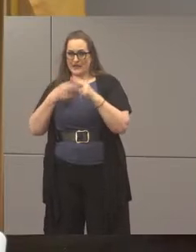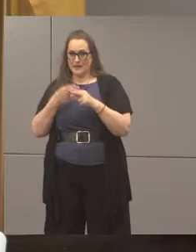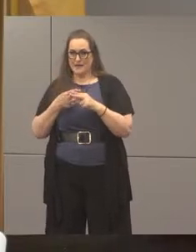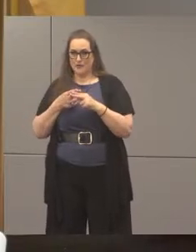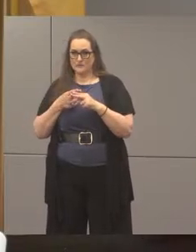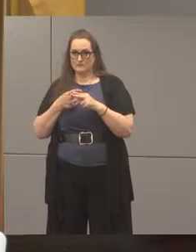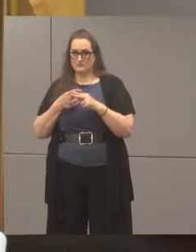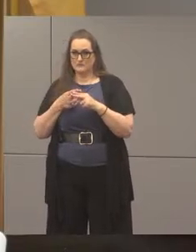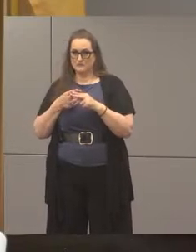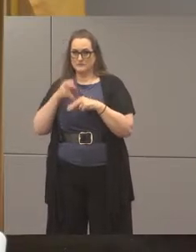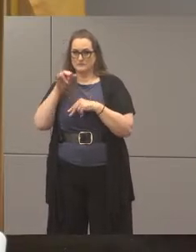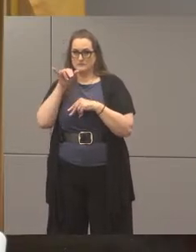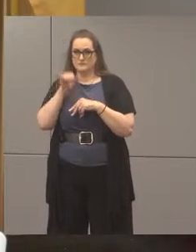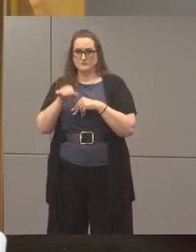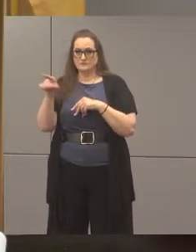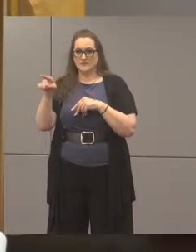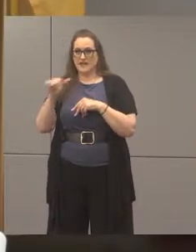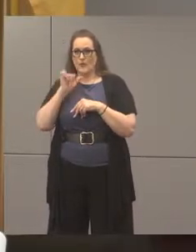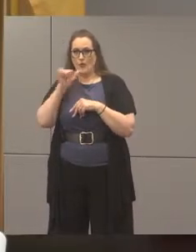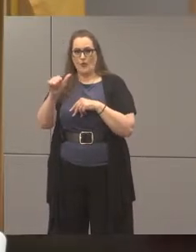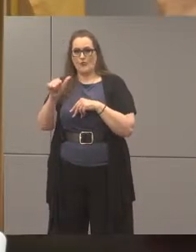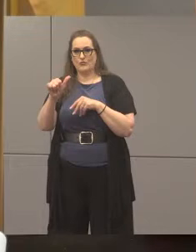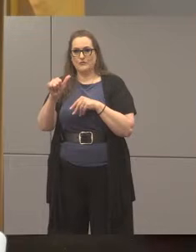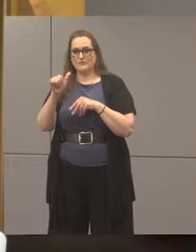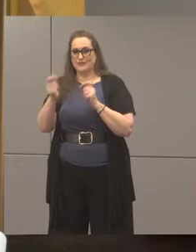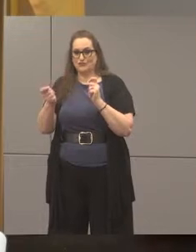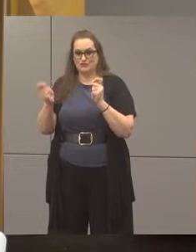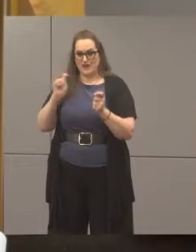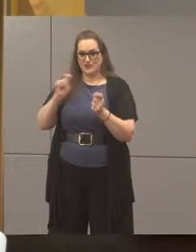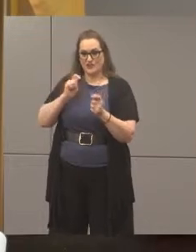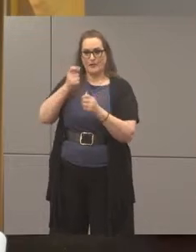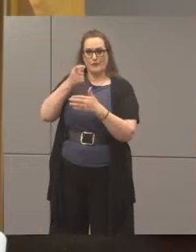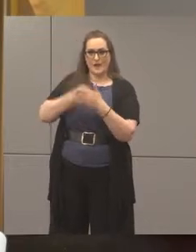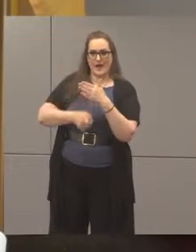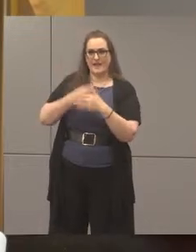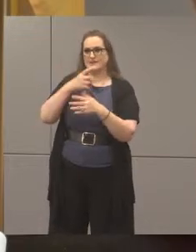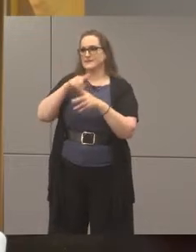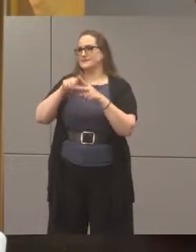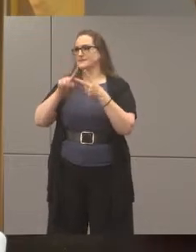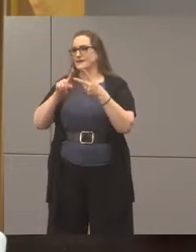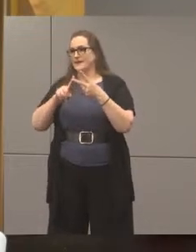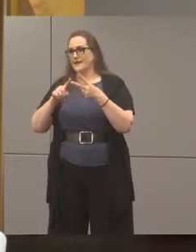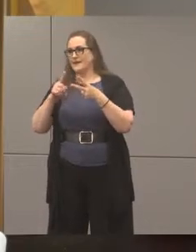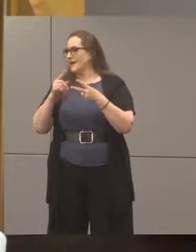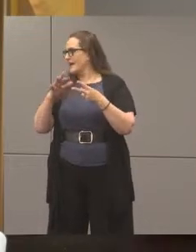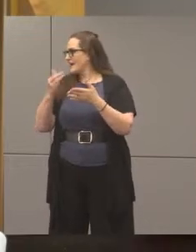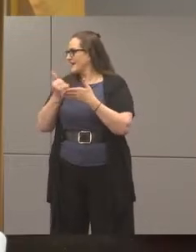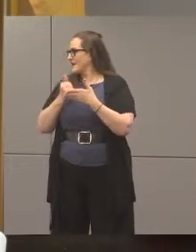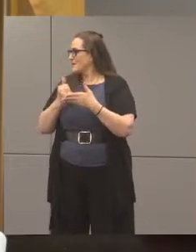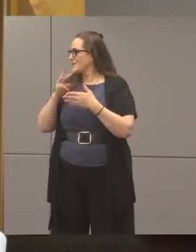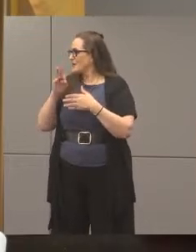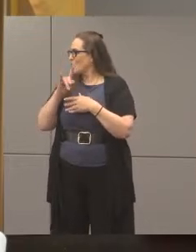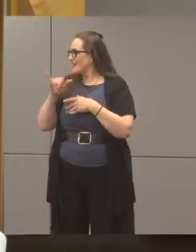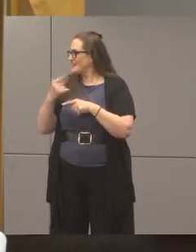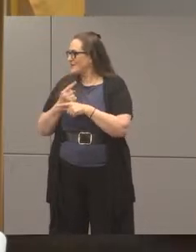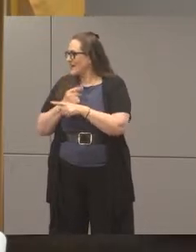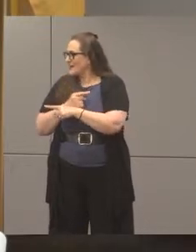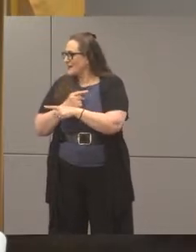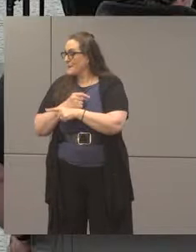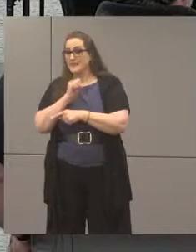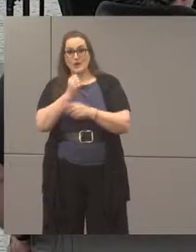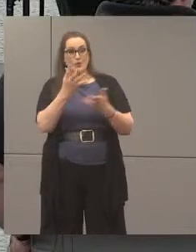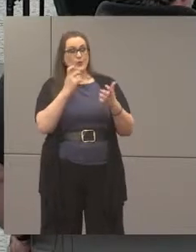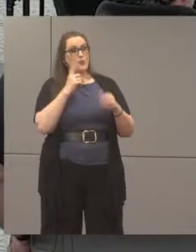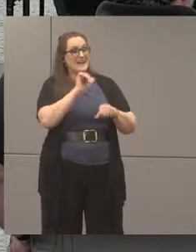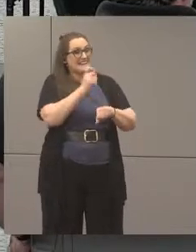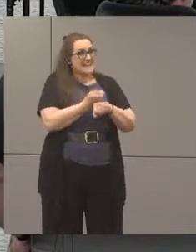about, that they won't be changing the price and, help me, Wendy, so. We just want it